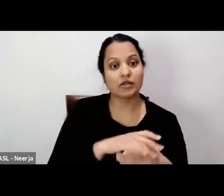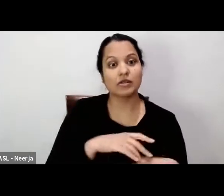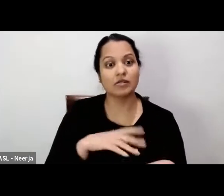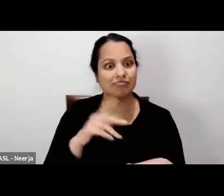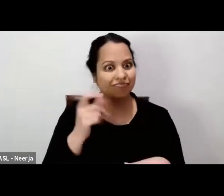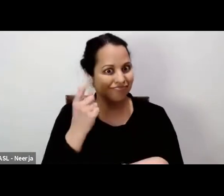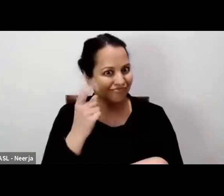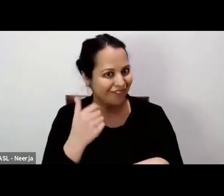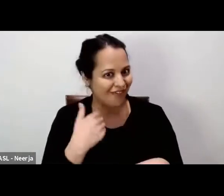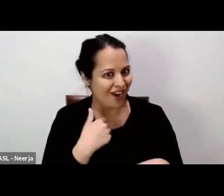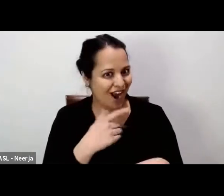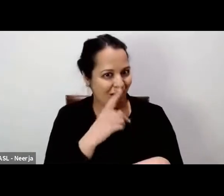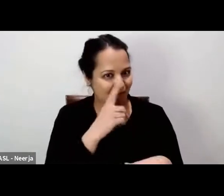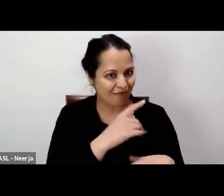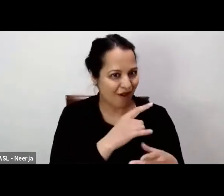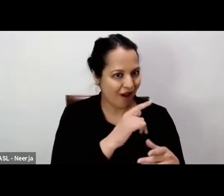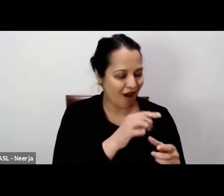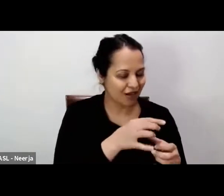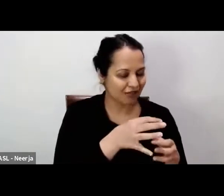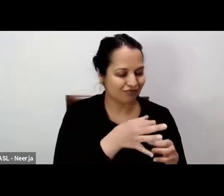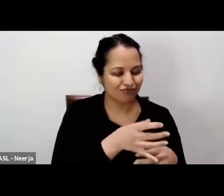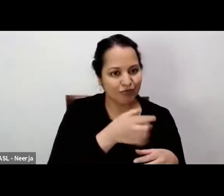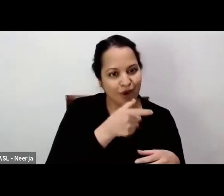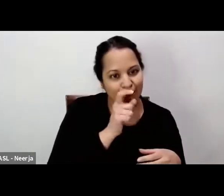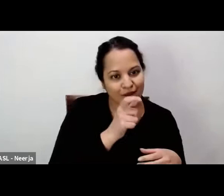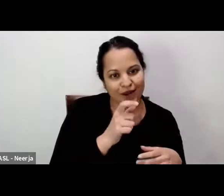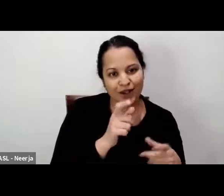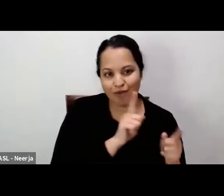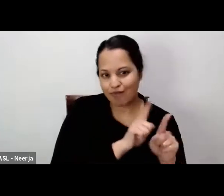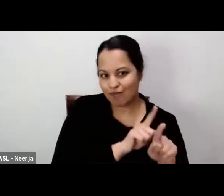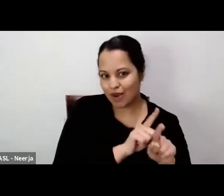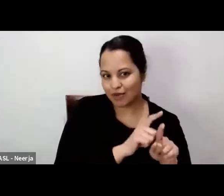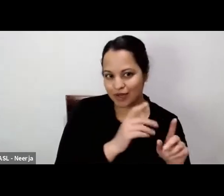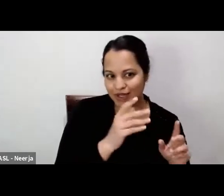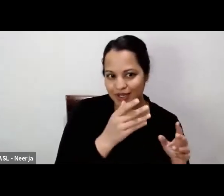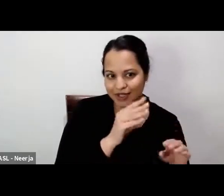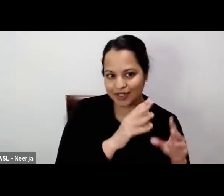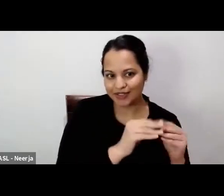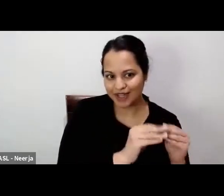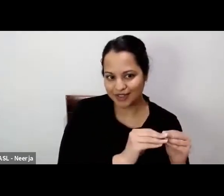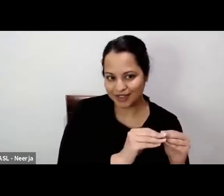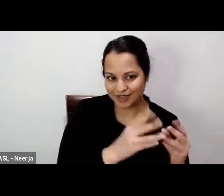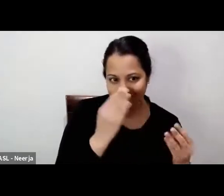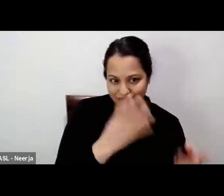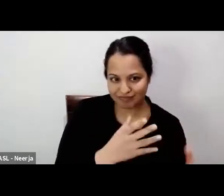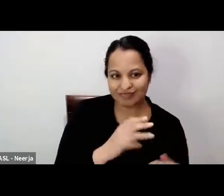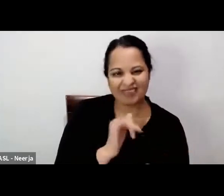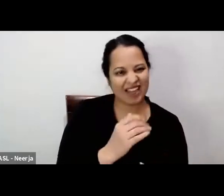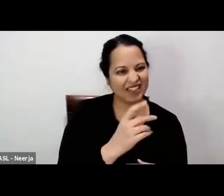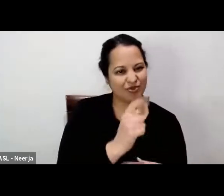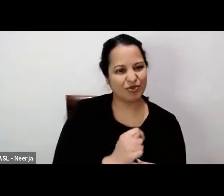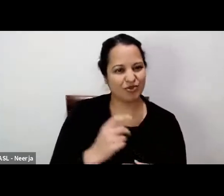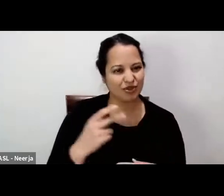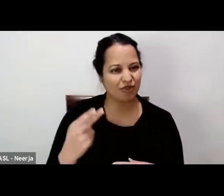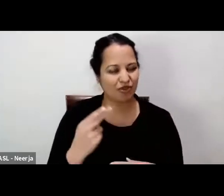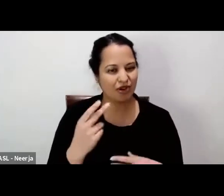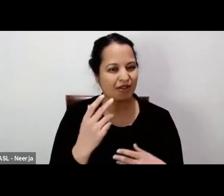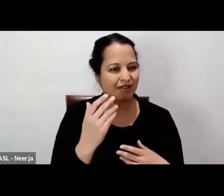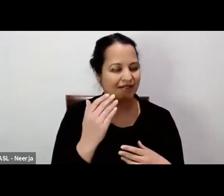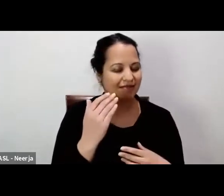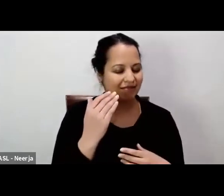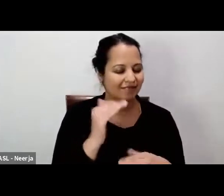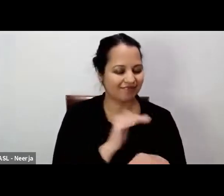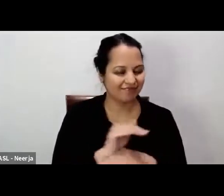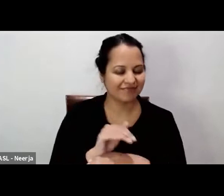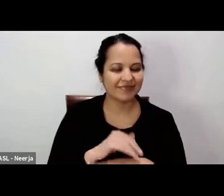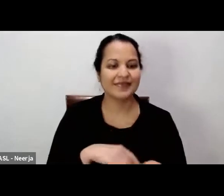mocktails and mentoring session. That'll be fantastic for Tuesday and Thursday night, as well as National ACE. And we also would like to thank